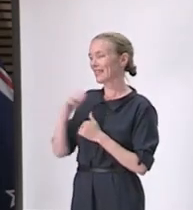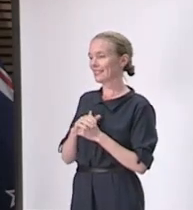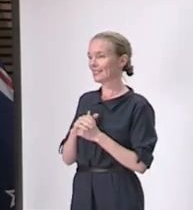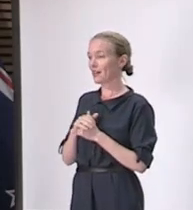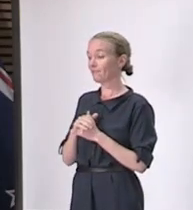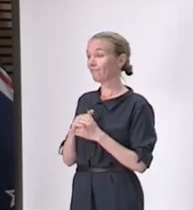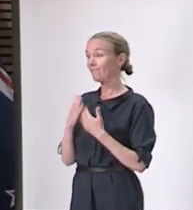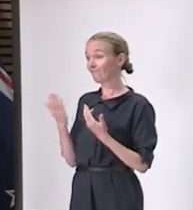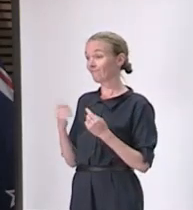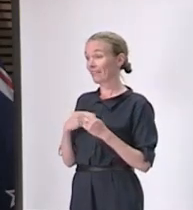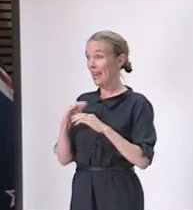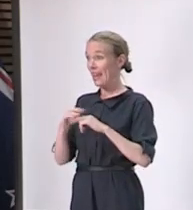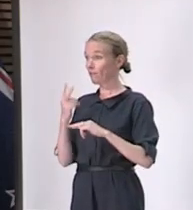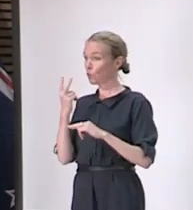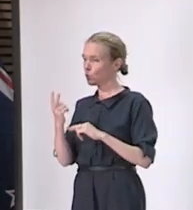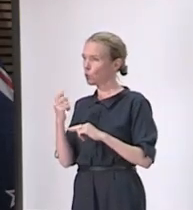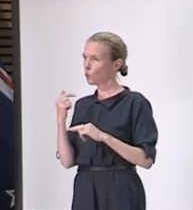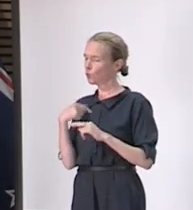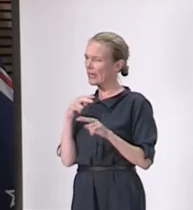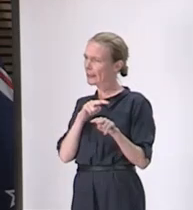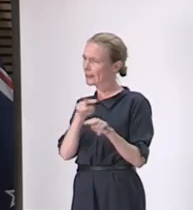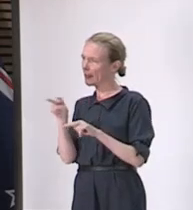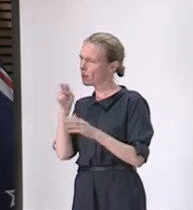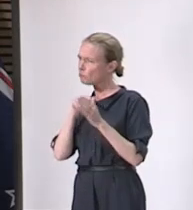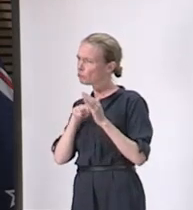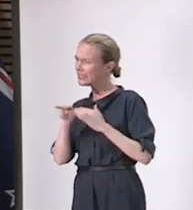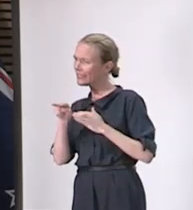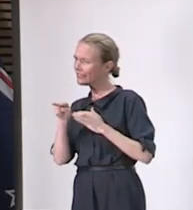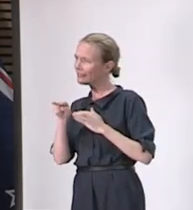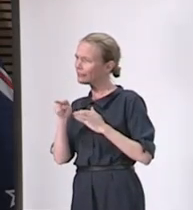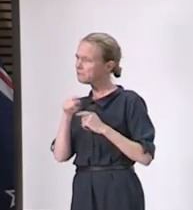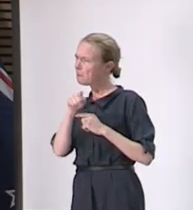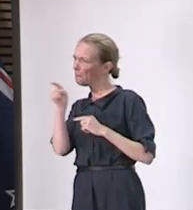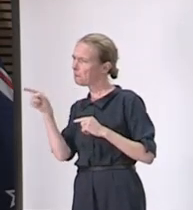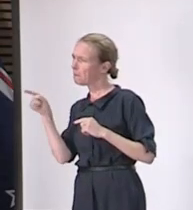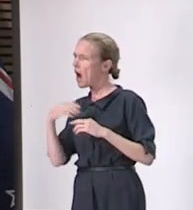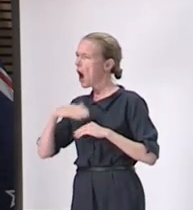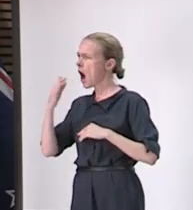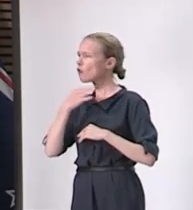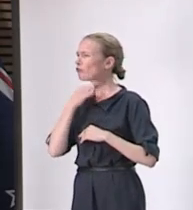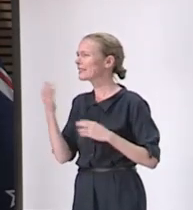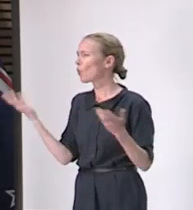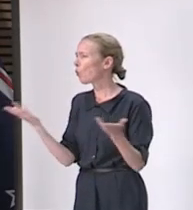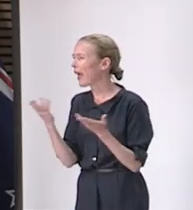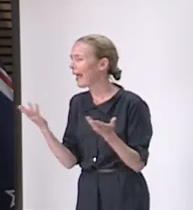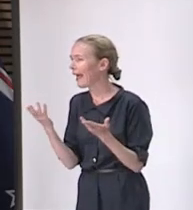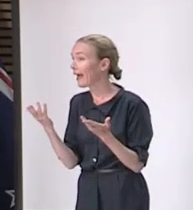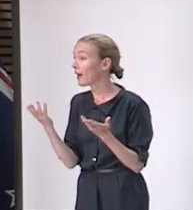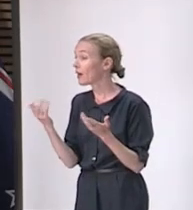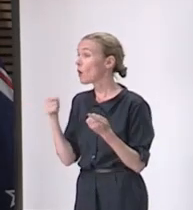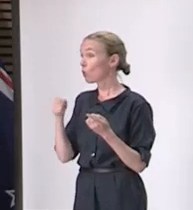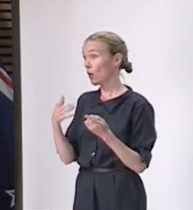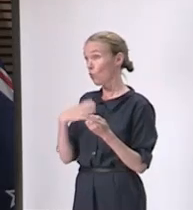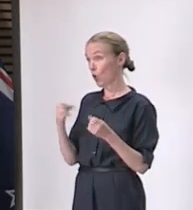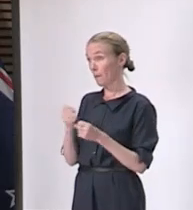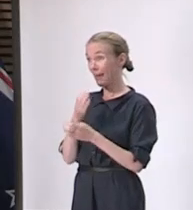as we go into alert level two, with the intention of making sure we are keeping people safe, we are